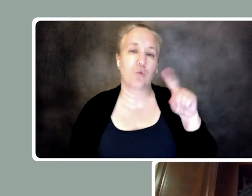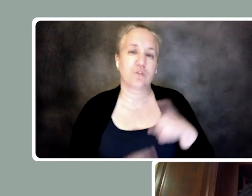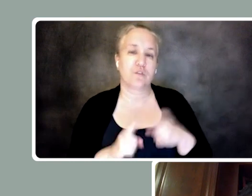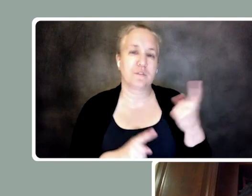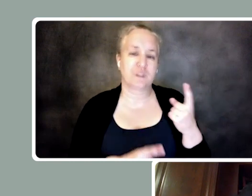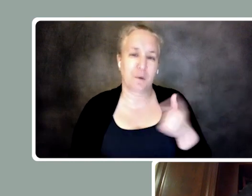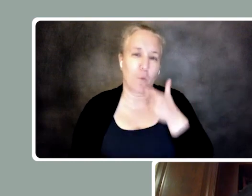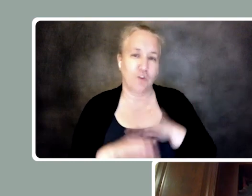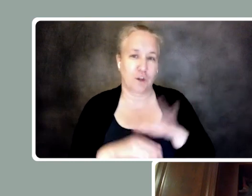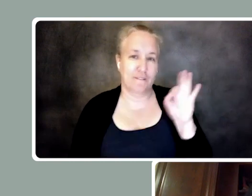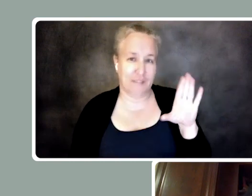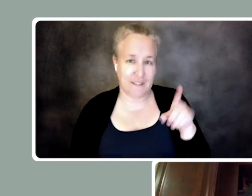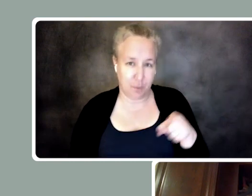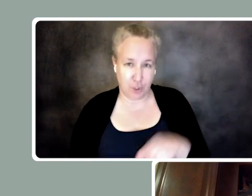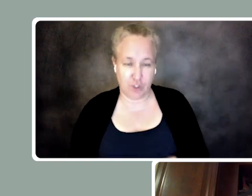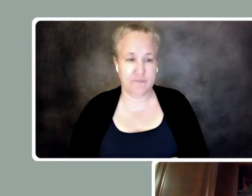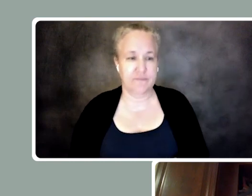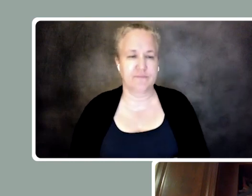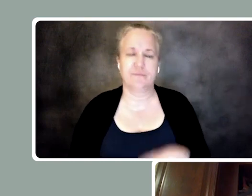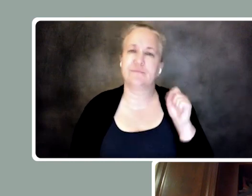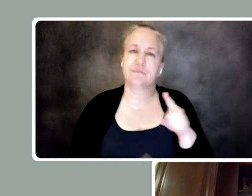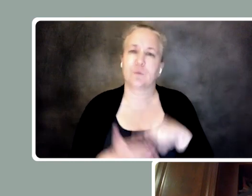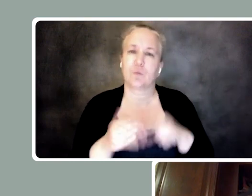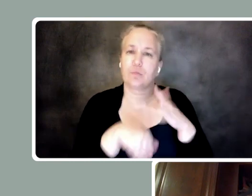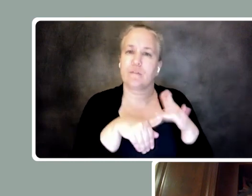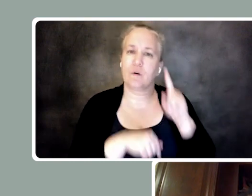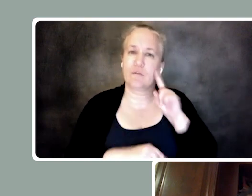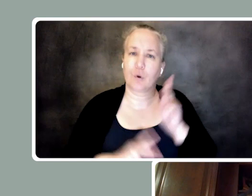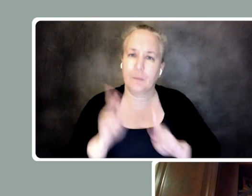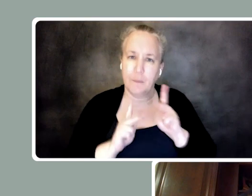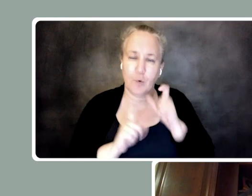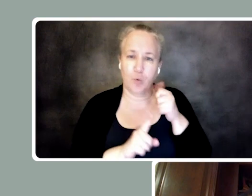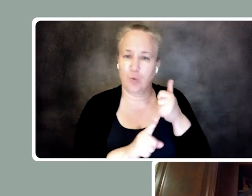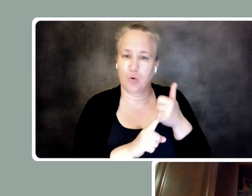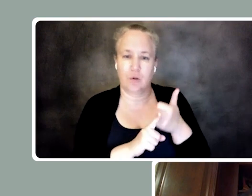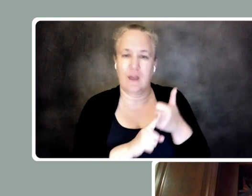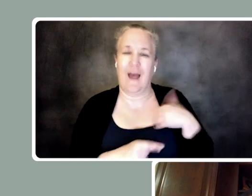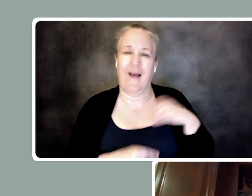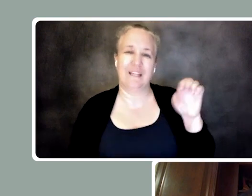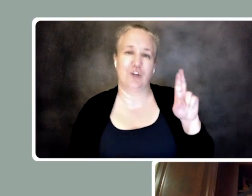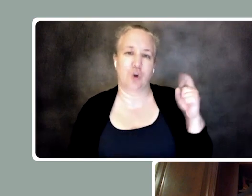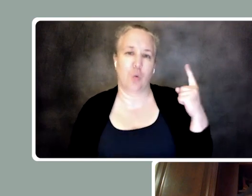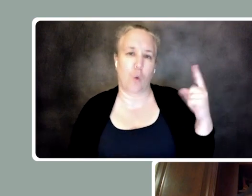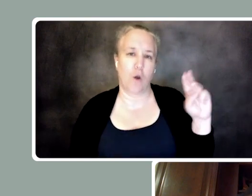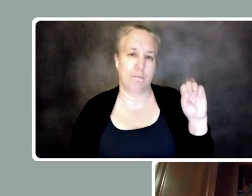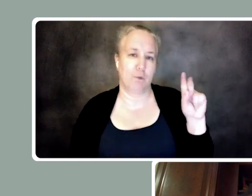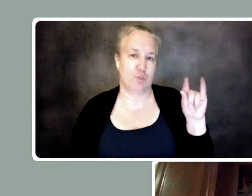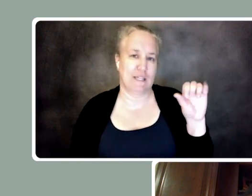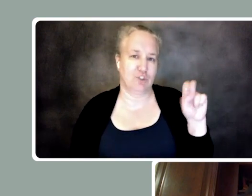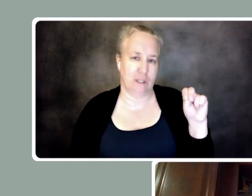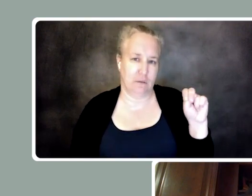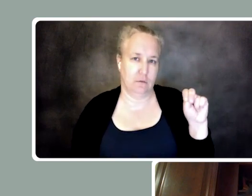us on Facebook. What is available for people who have an ESR1 mutation and who have